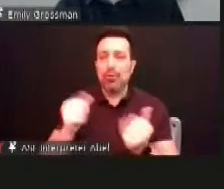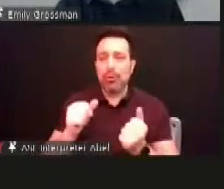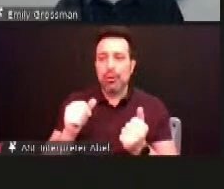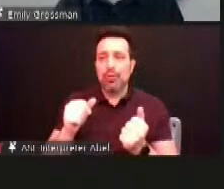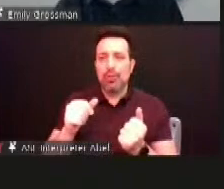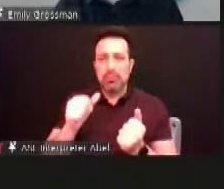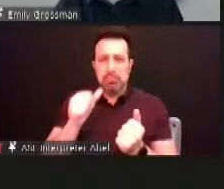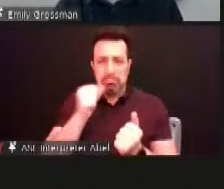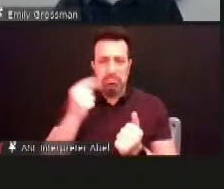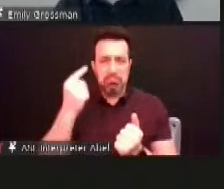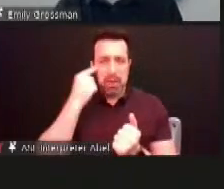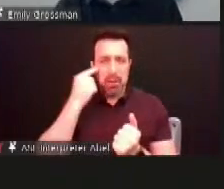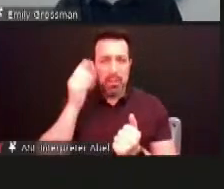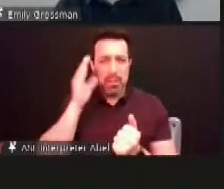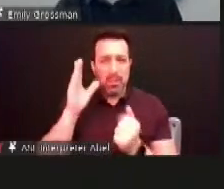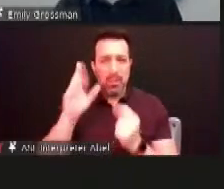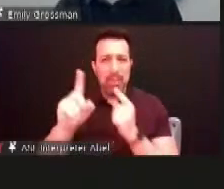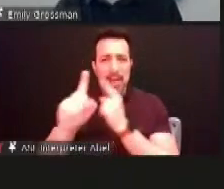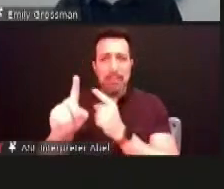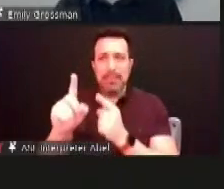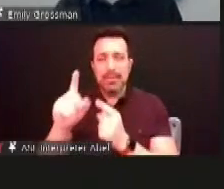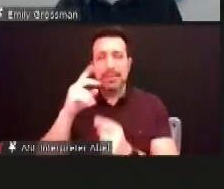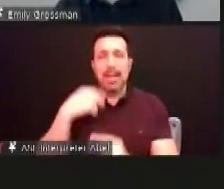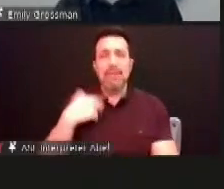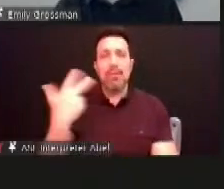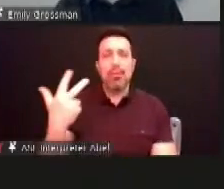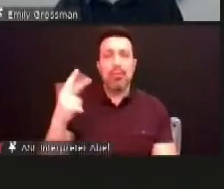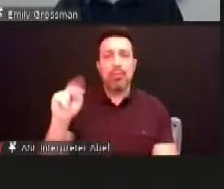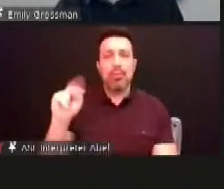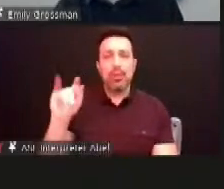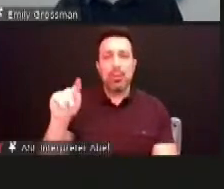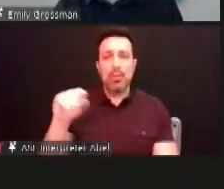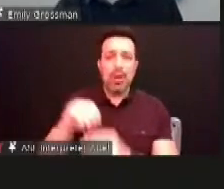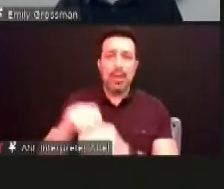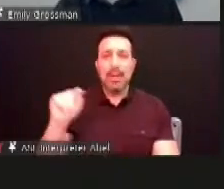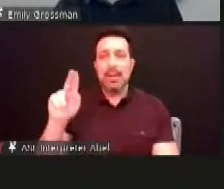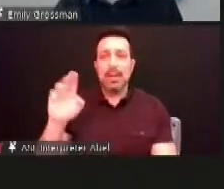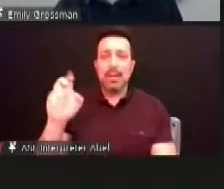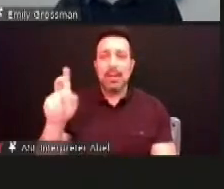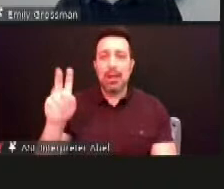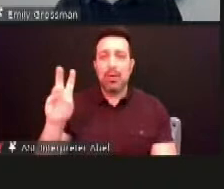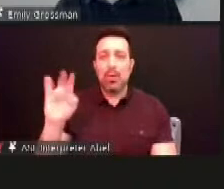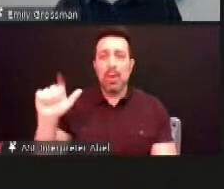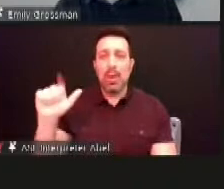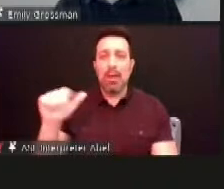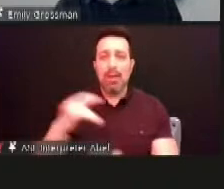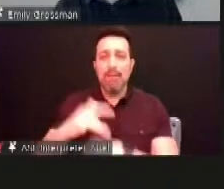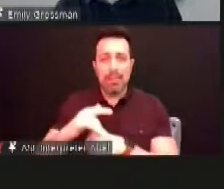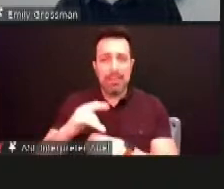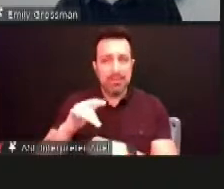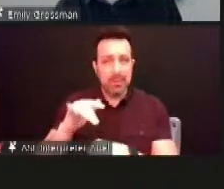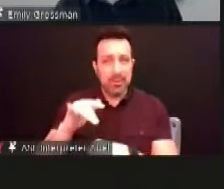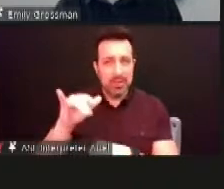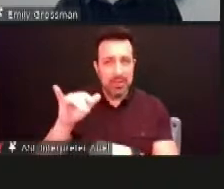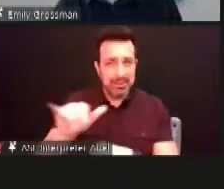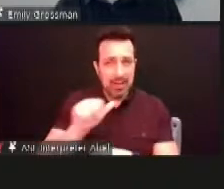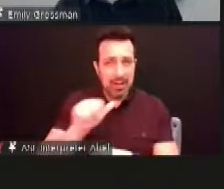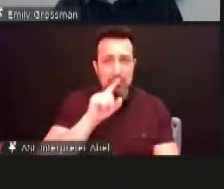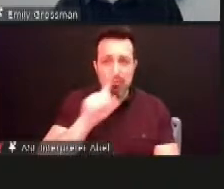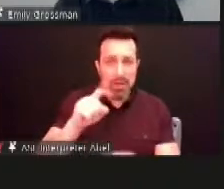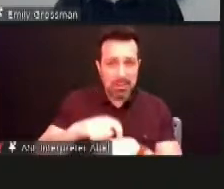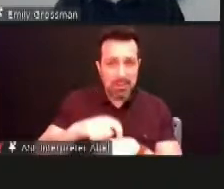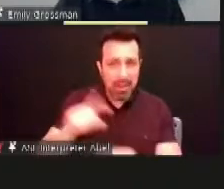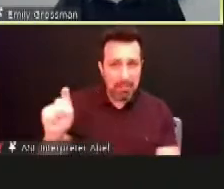I don't think it's going to aim to say I've got 3 units today in Tukwila available, and it's not going to be that real time, is